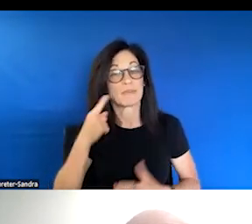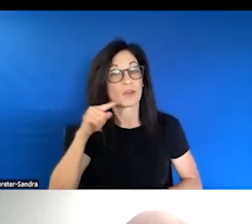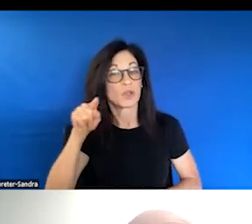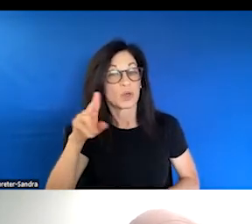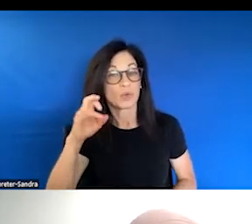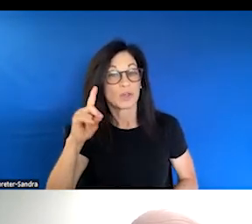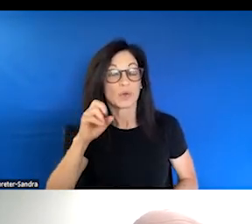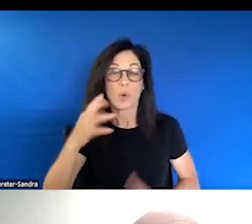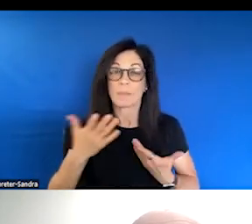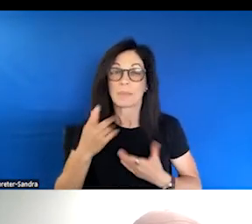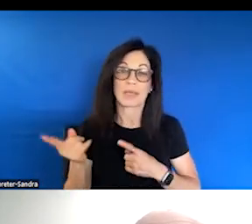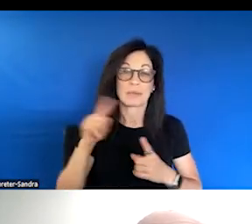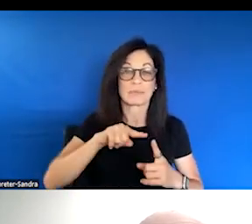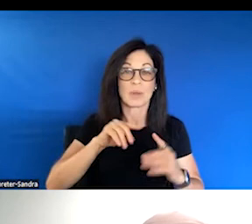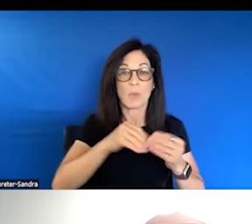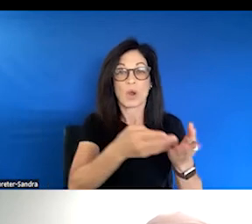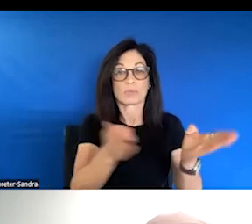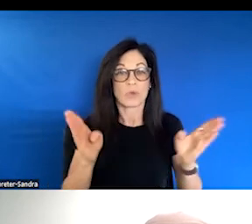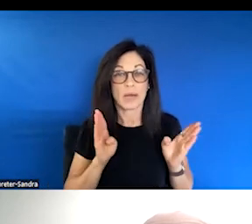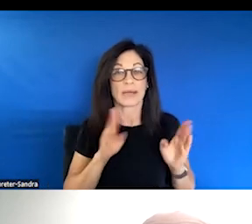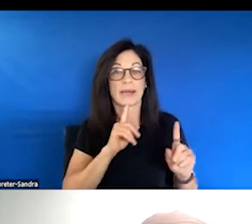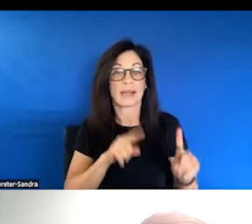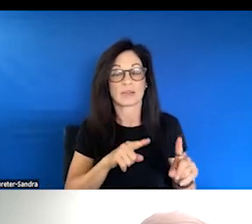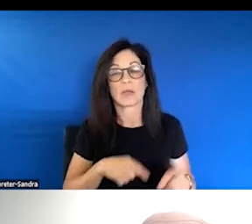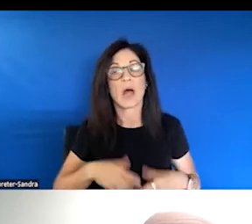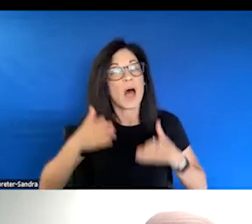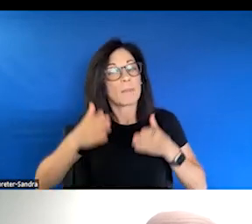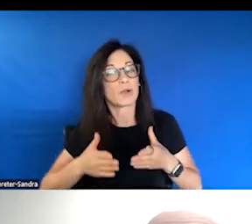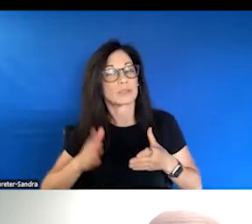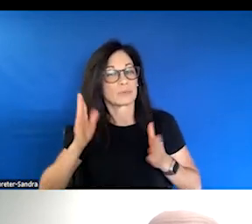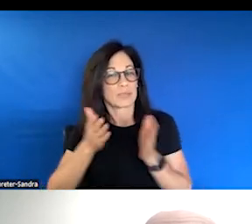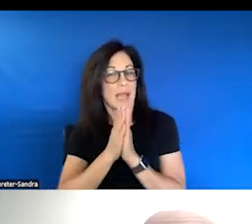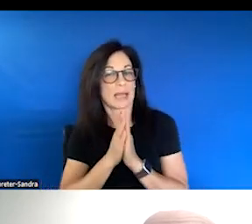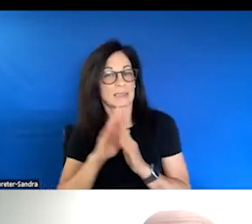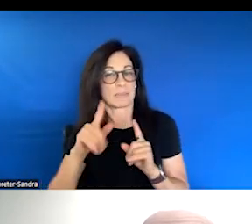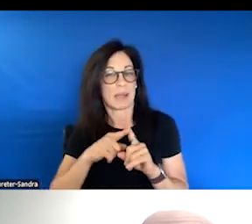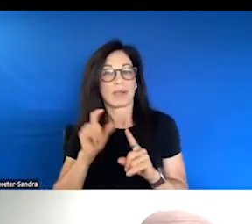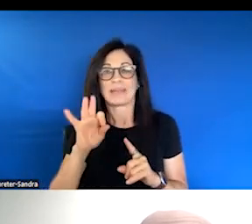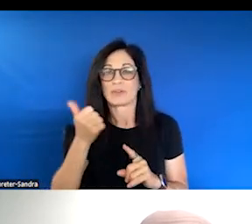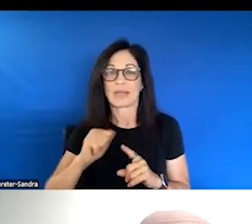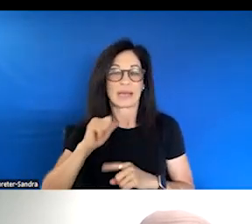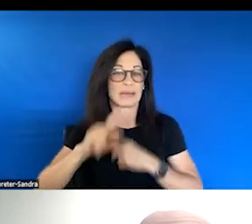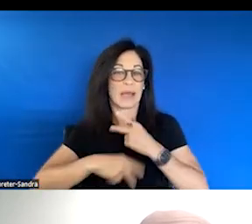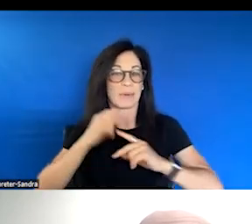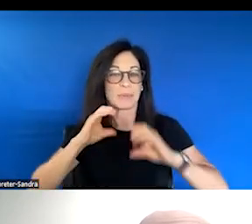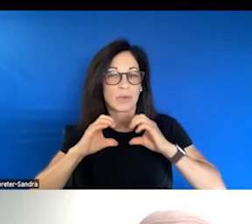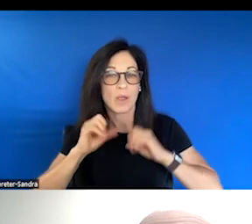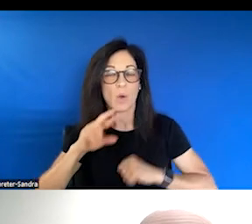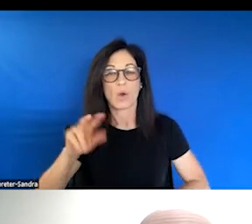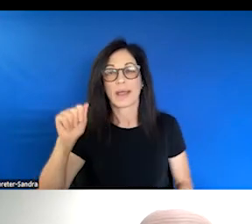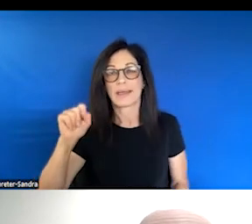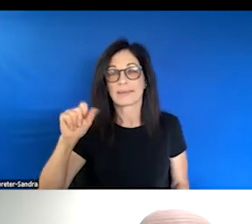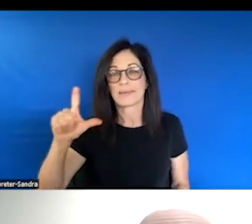circle back with the broader community on. An individual was asking if there's any sort of communications or ASL videos